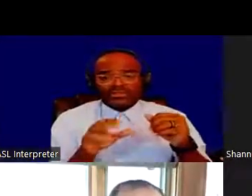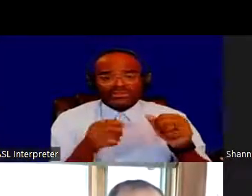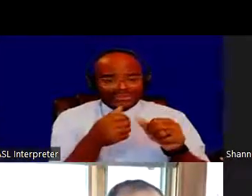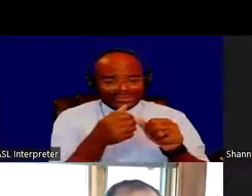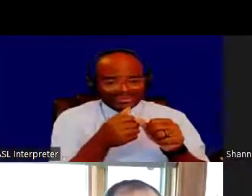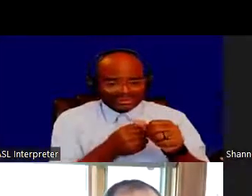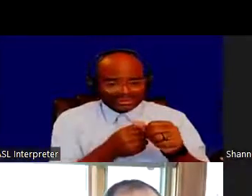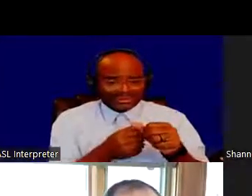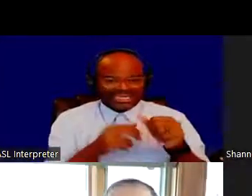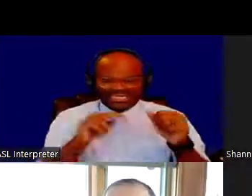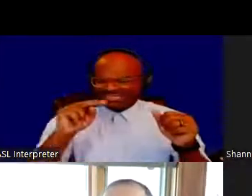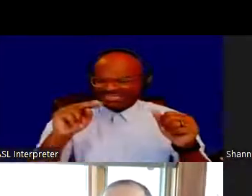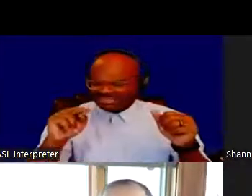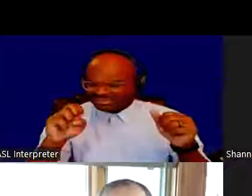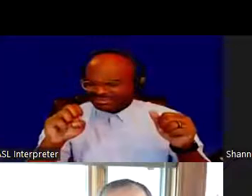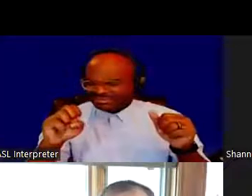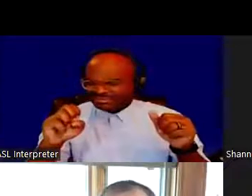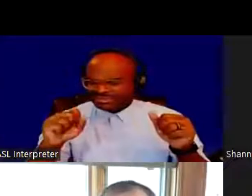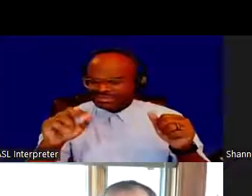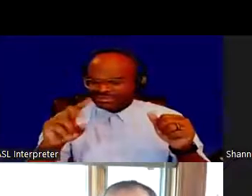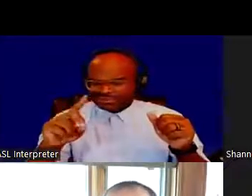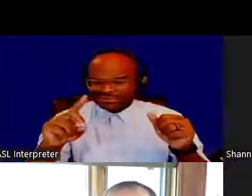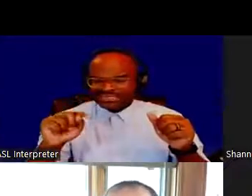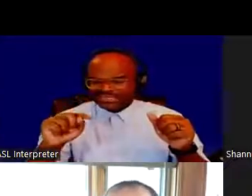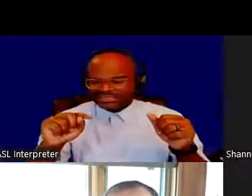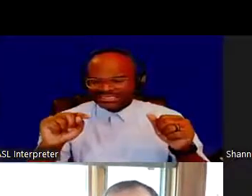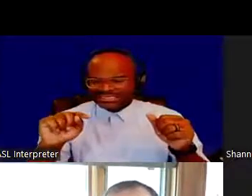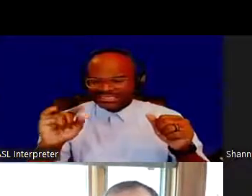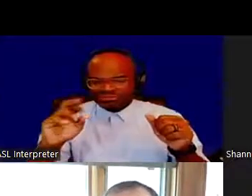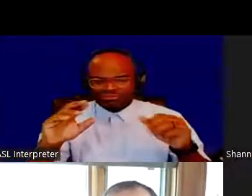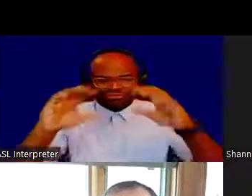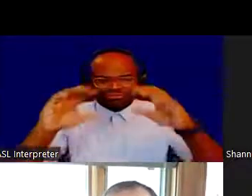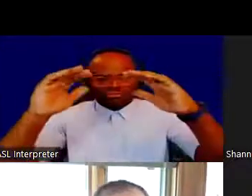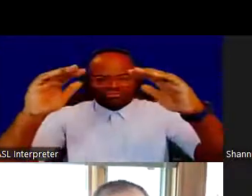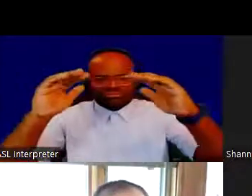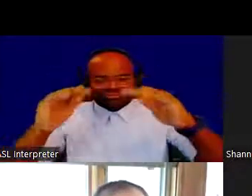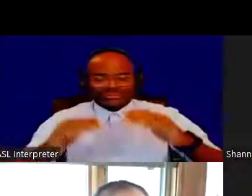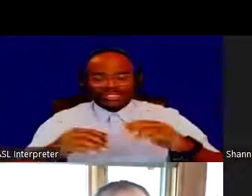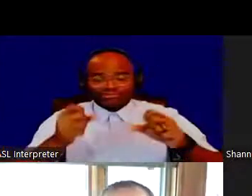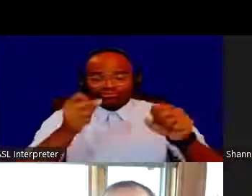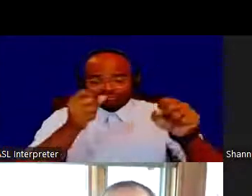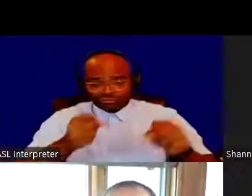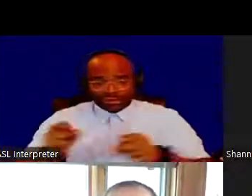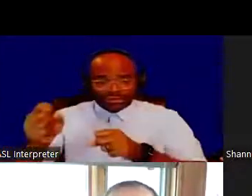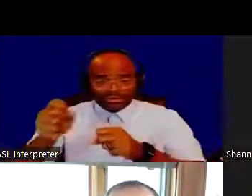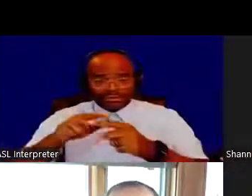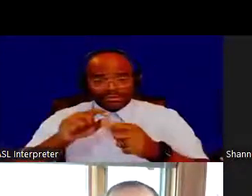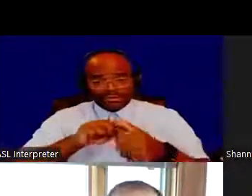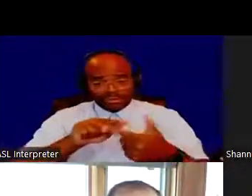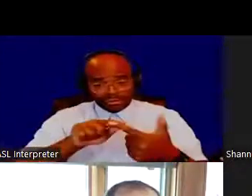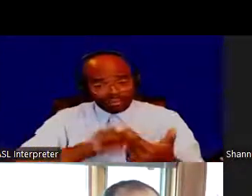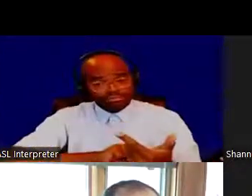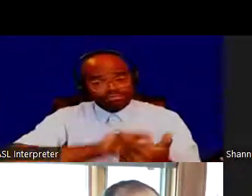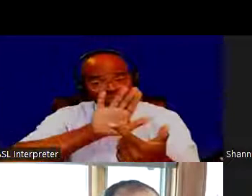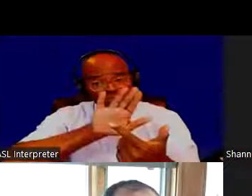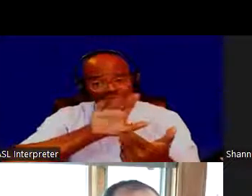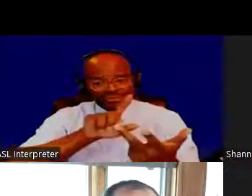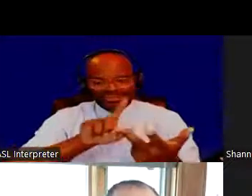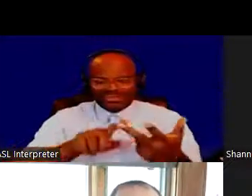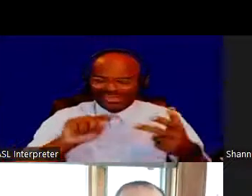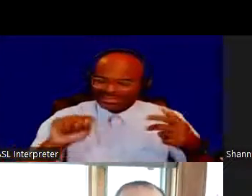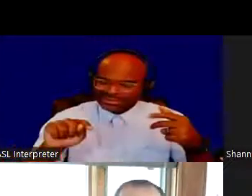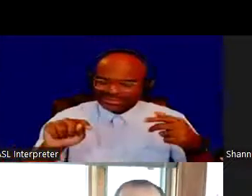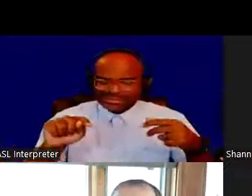nested tiers called strategies, approaches, and tactics. Strategies being the most general,